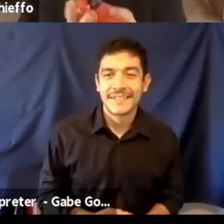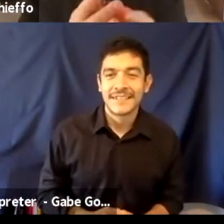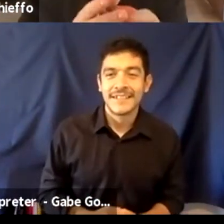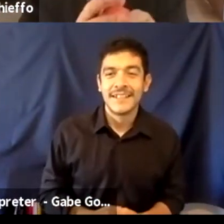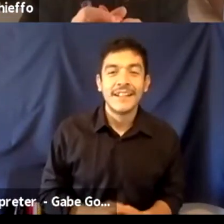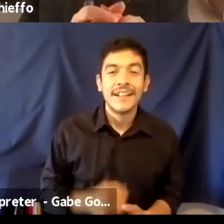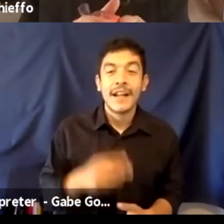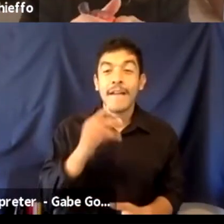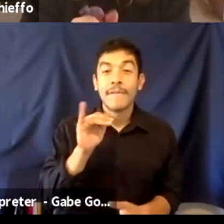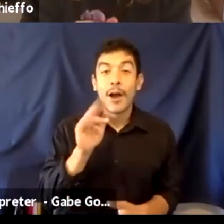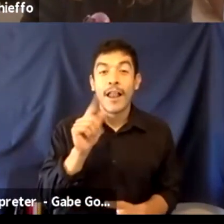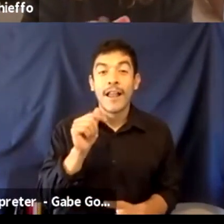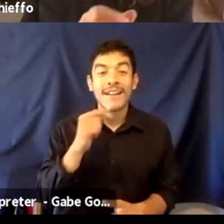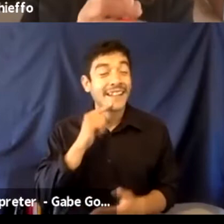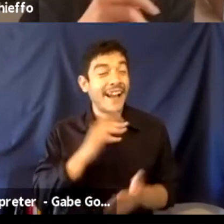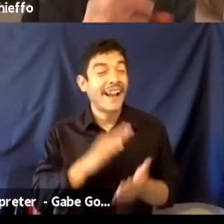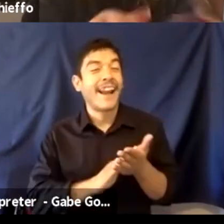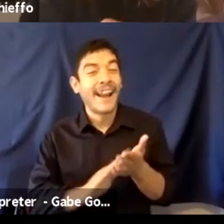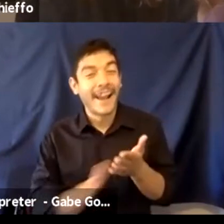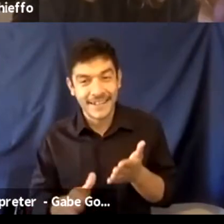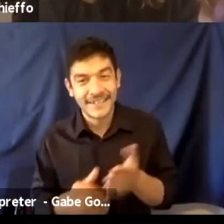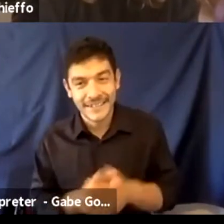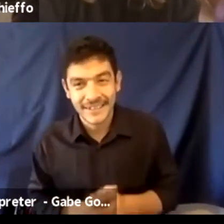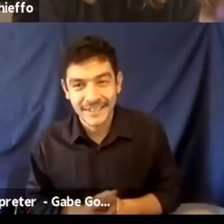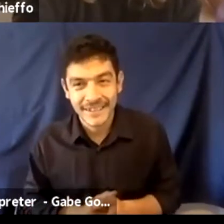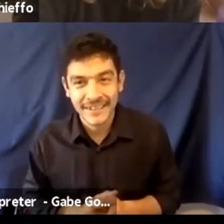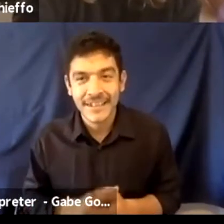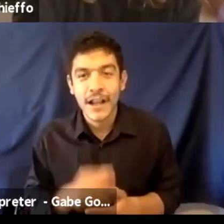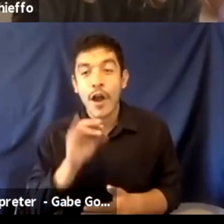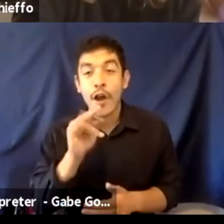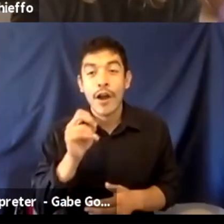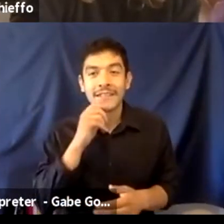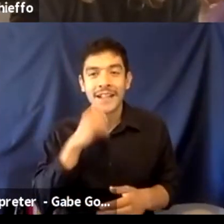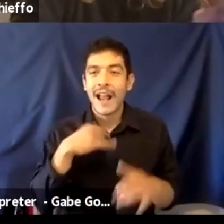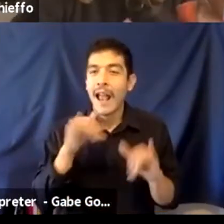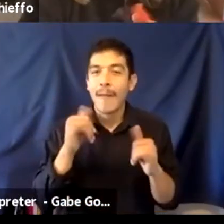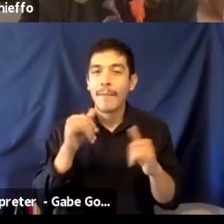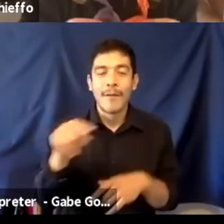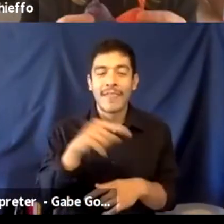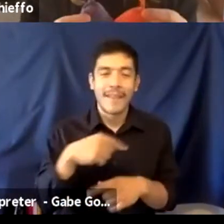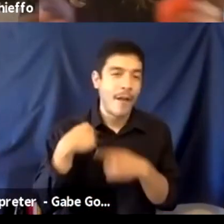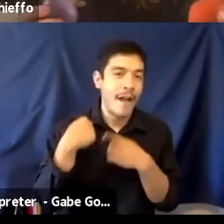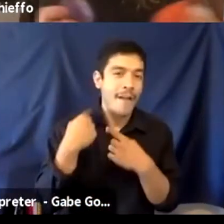Nice. They're so fun. I've been playing with them ever since they came out of the water.